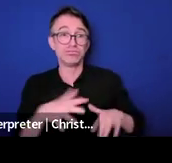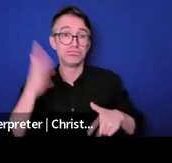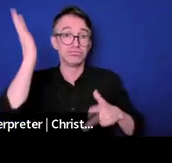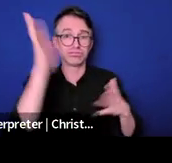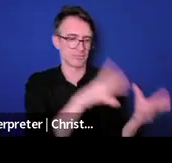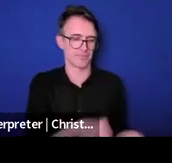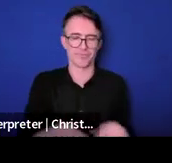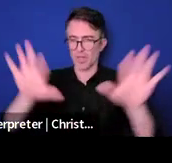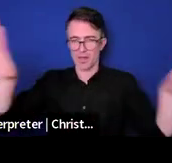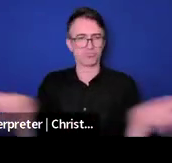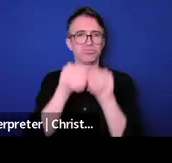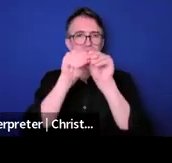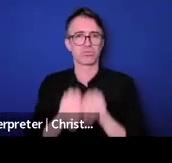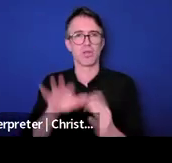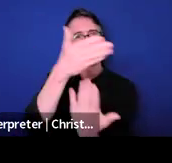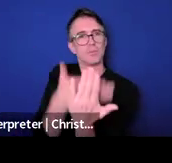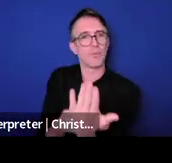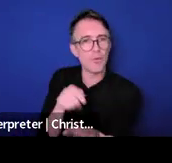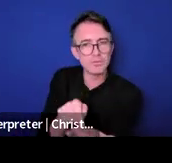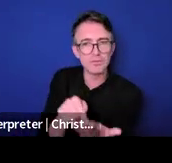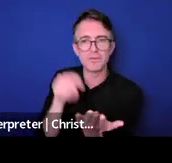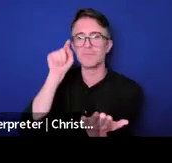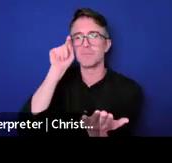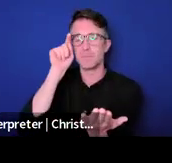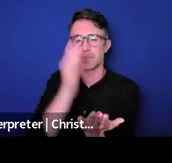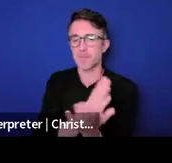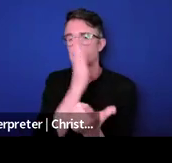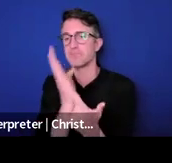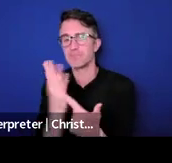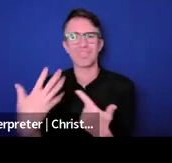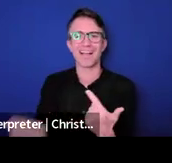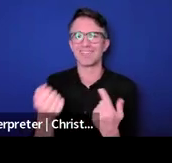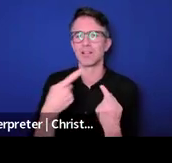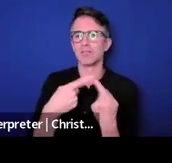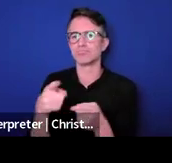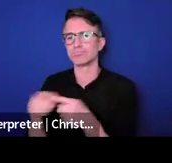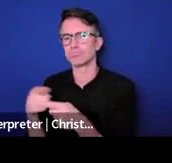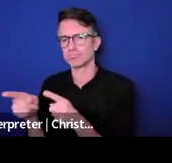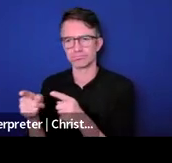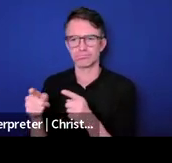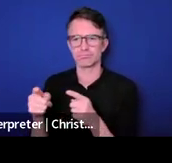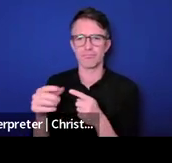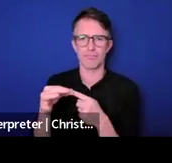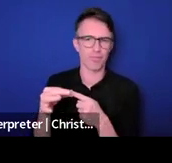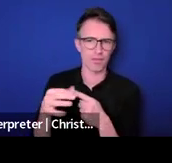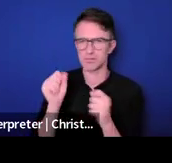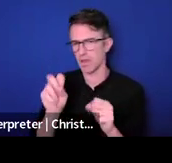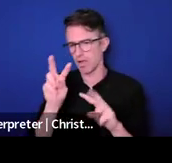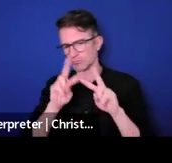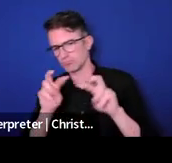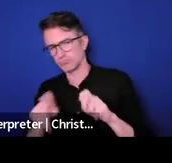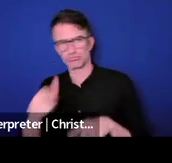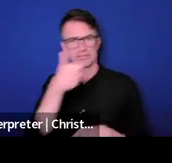run-up to the next Disability Summit, which I'm sure many of you will be interested in and involved in. But